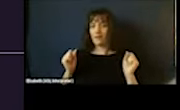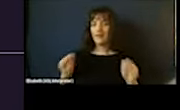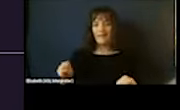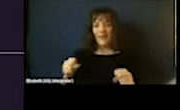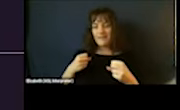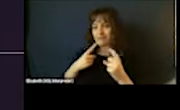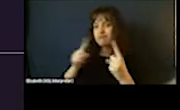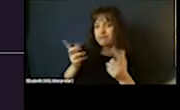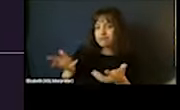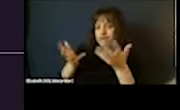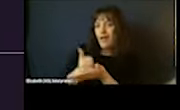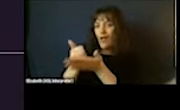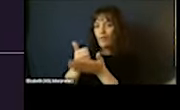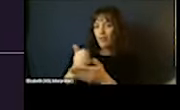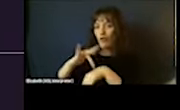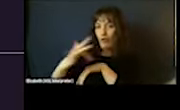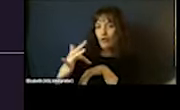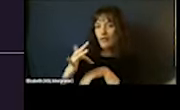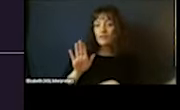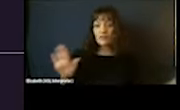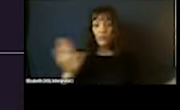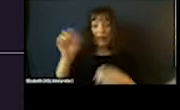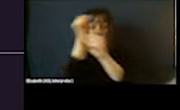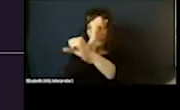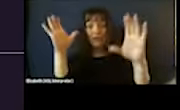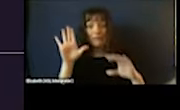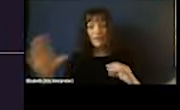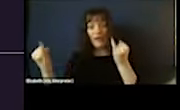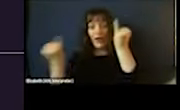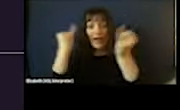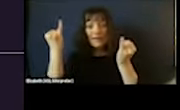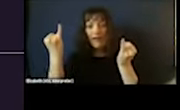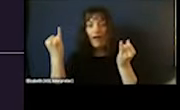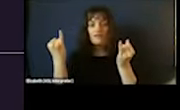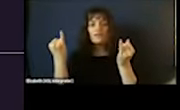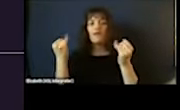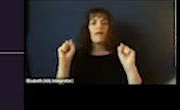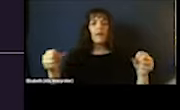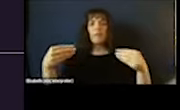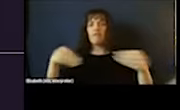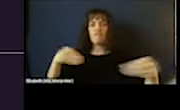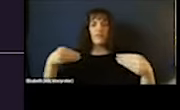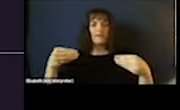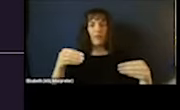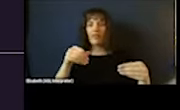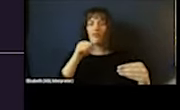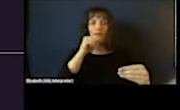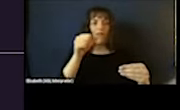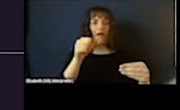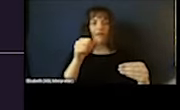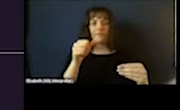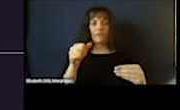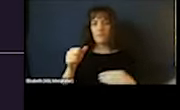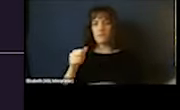can access, what they can do, what they can be, isn't anywhere near as concrete as it is much later in life. They haven't had people,